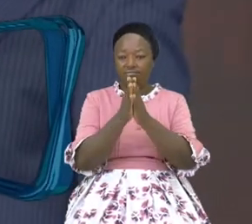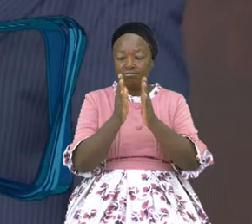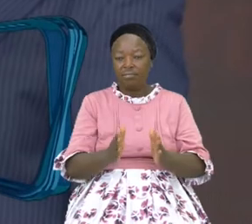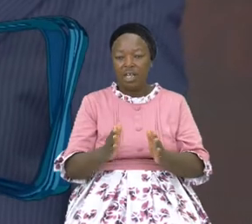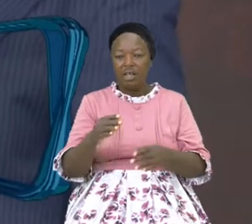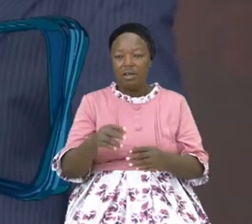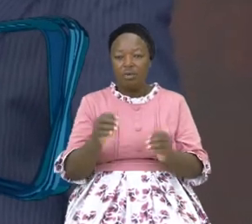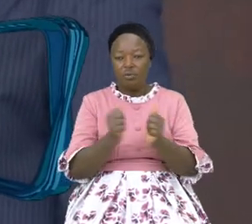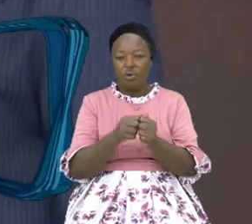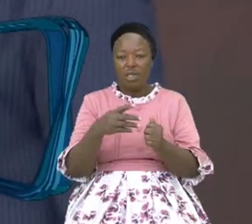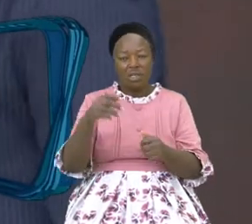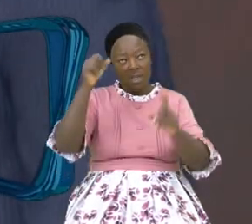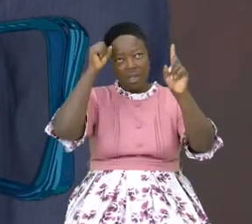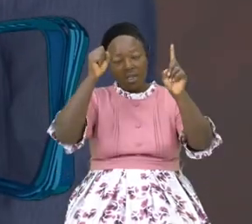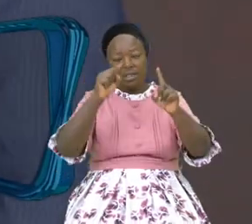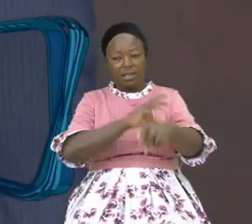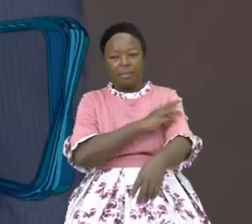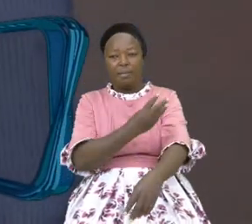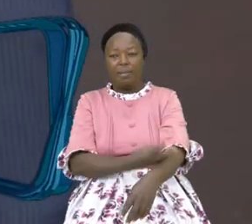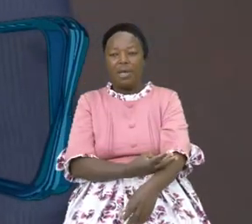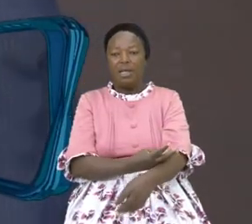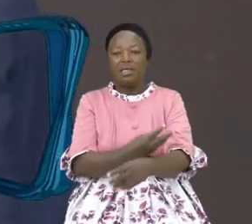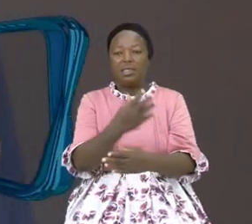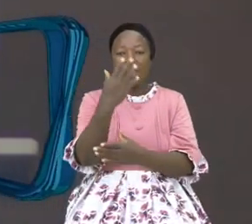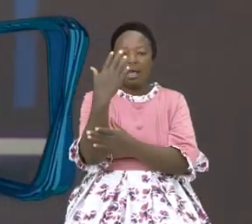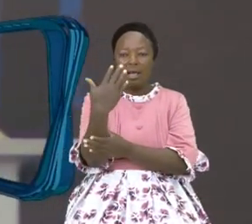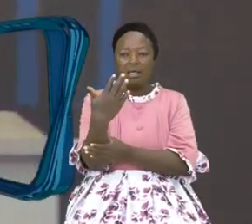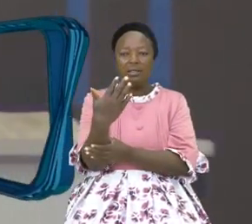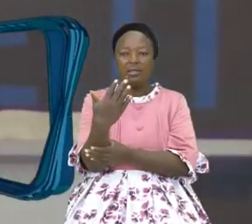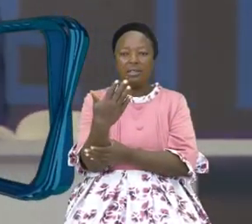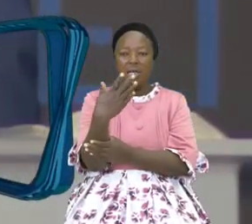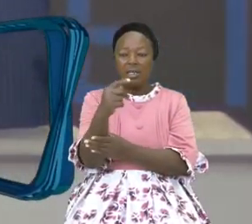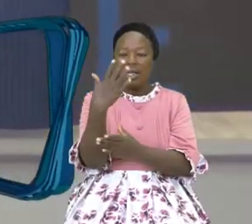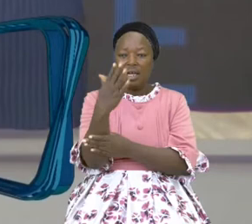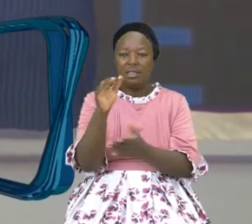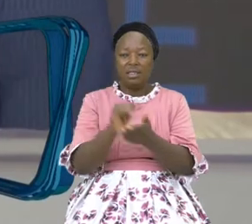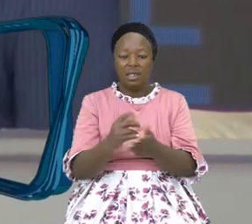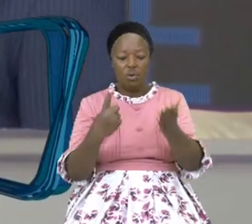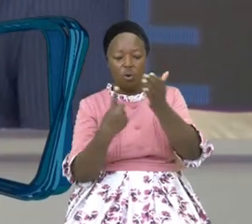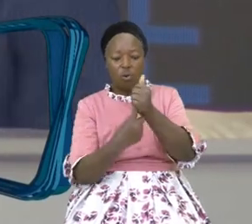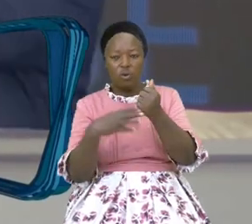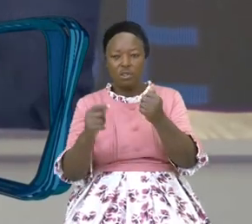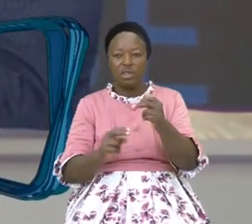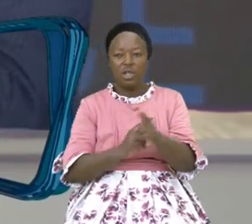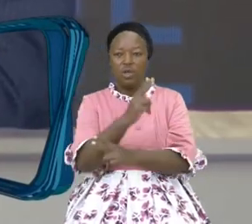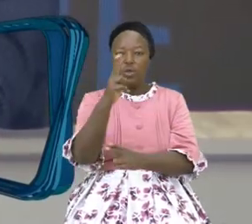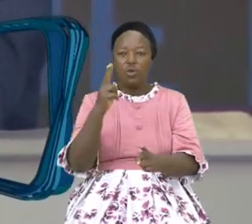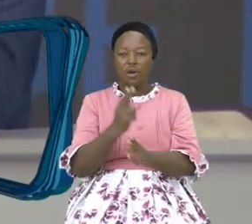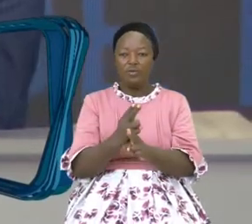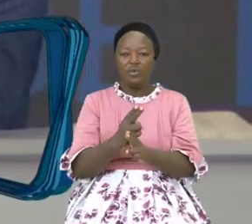his mighty arm. The arm that holds the universe. The arm